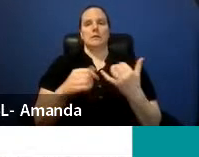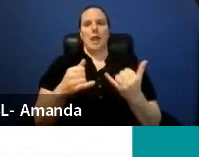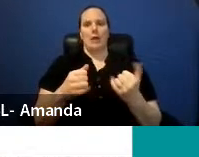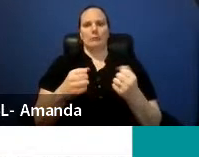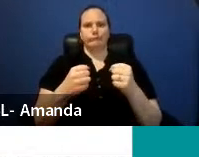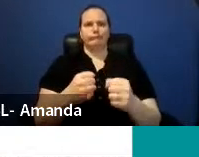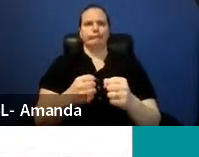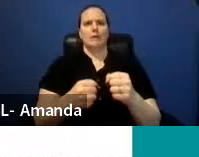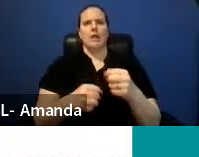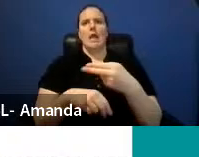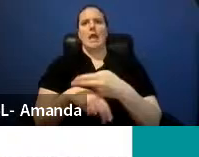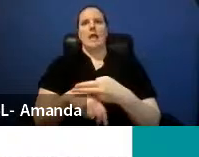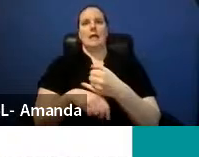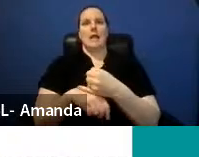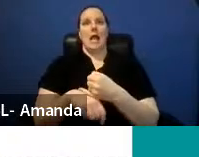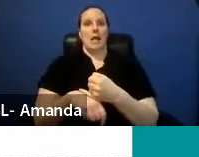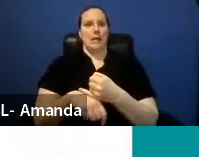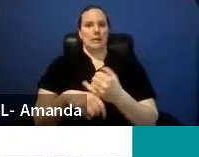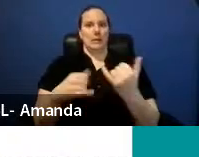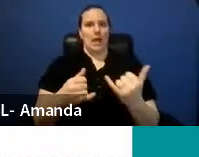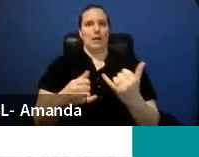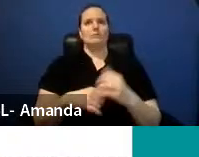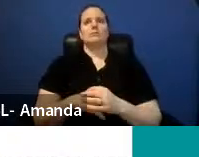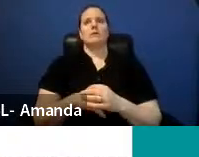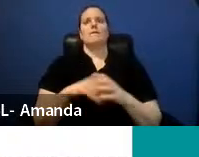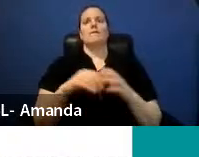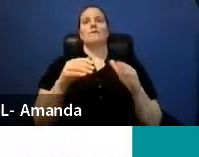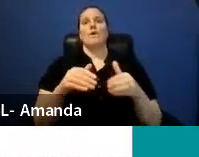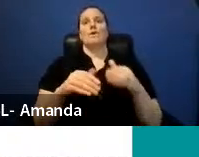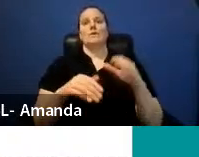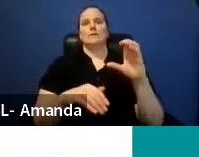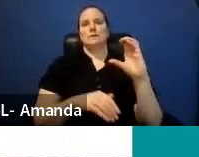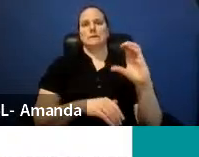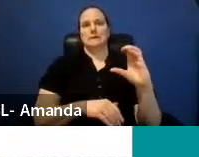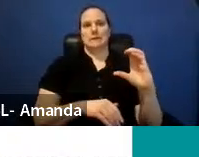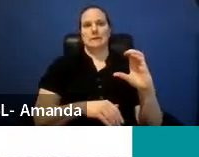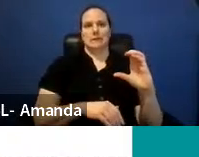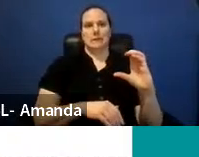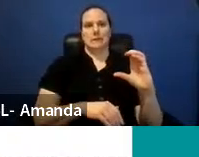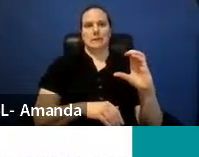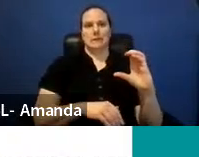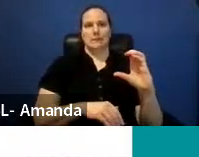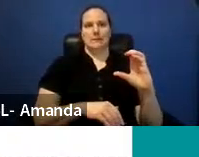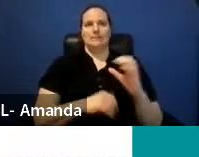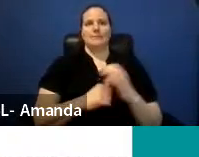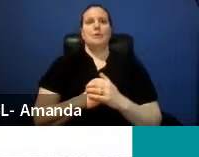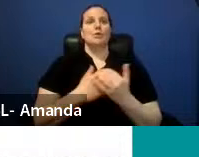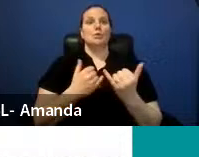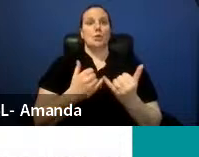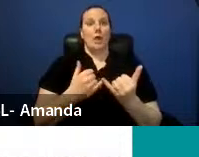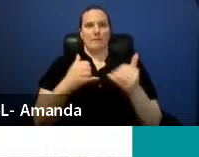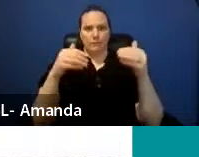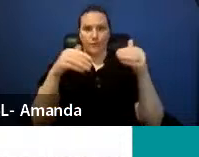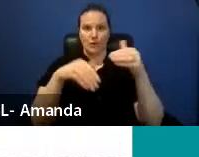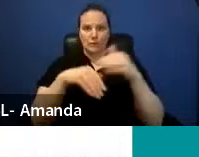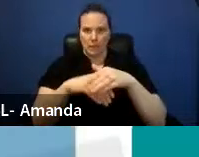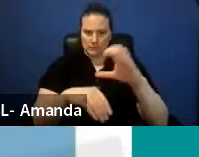is Hayden Island, urban design focus area C, and that's where our focus will be today.